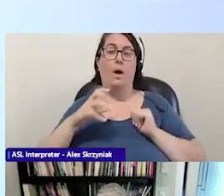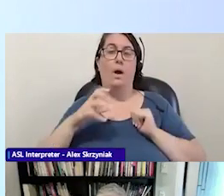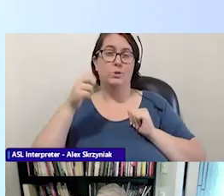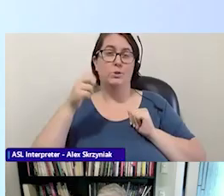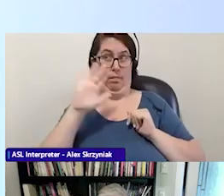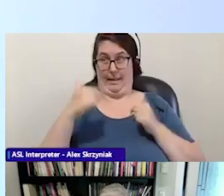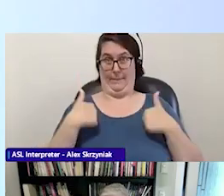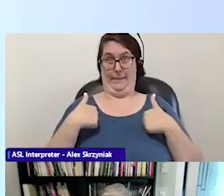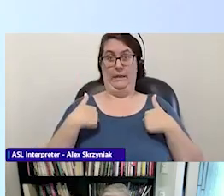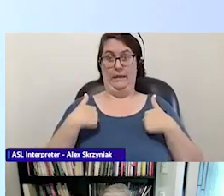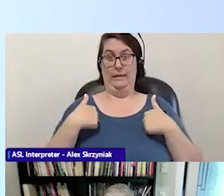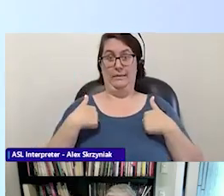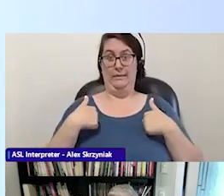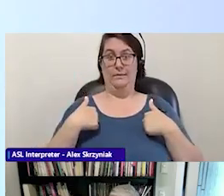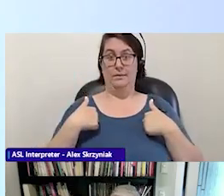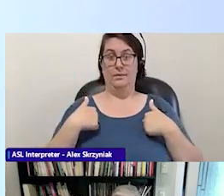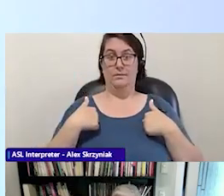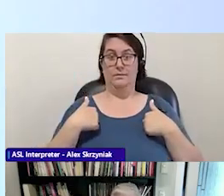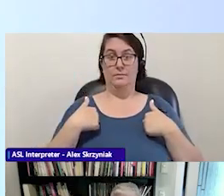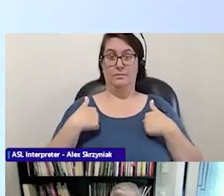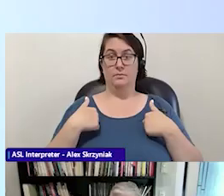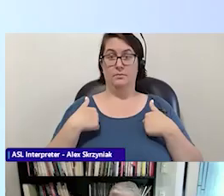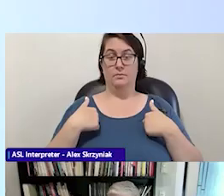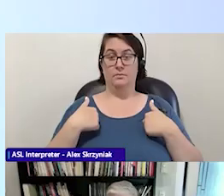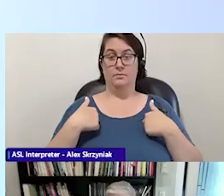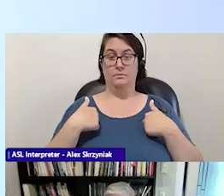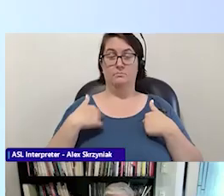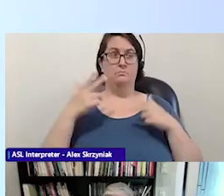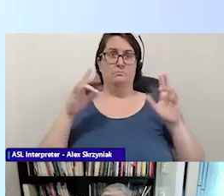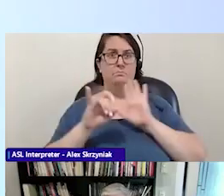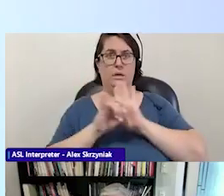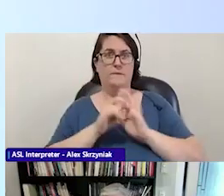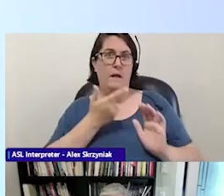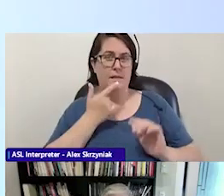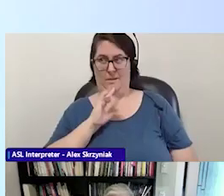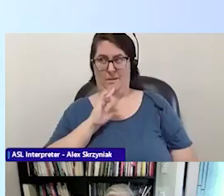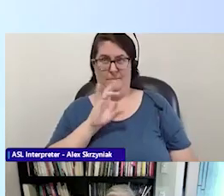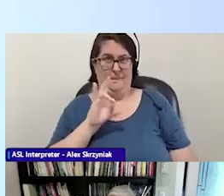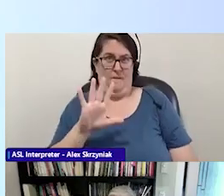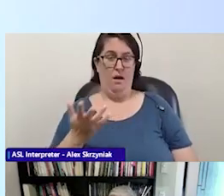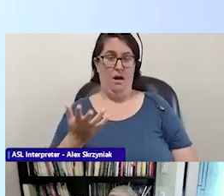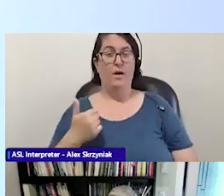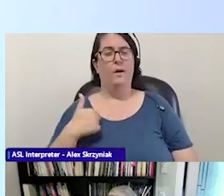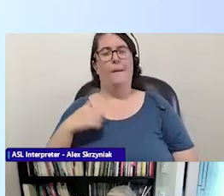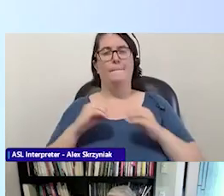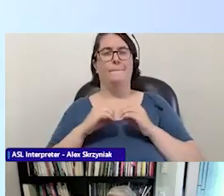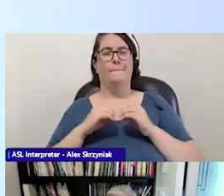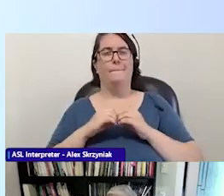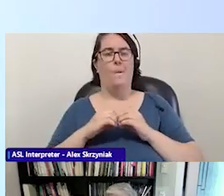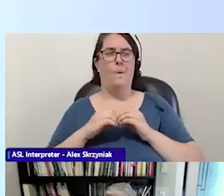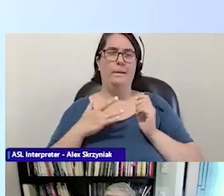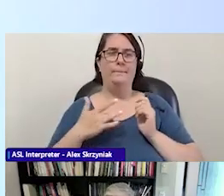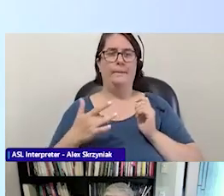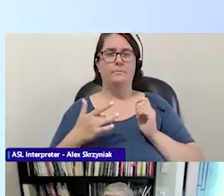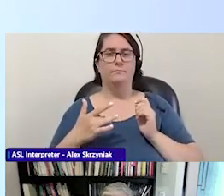myself, I identify as lesbian and I'm 75. were more likely to have